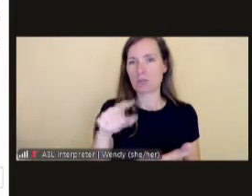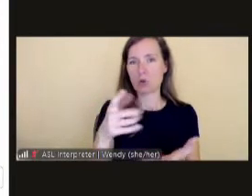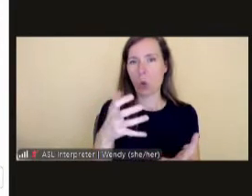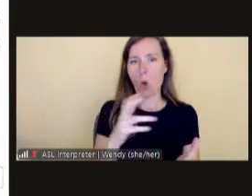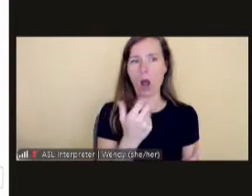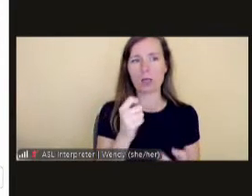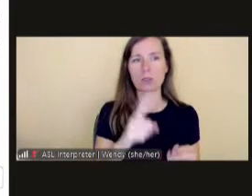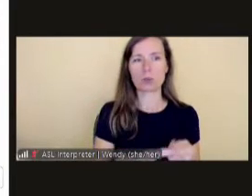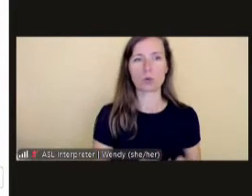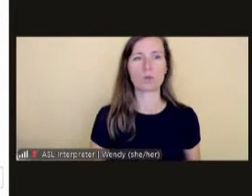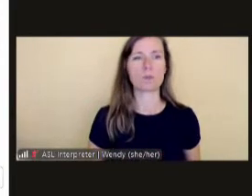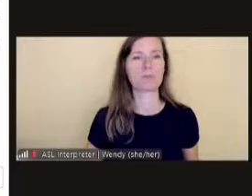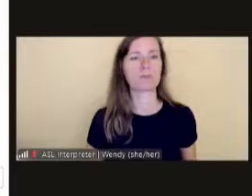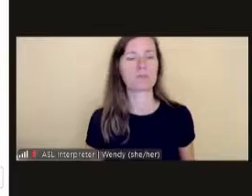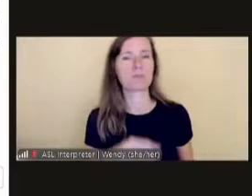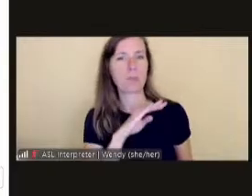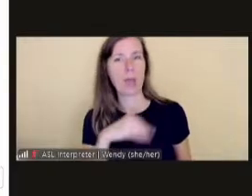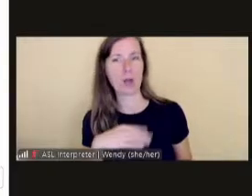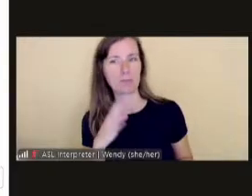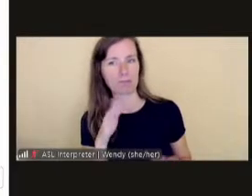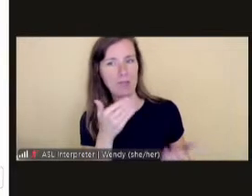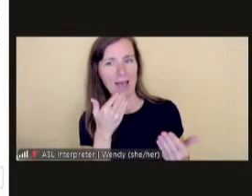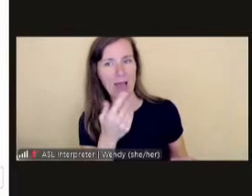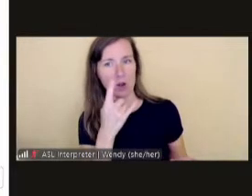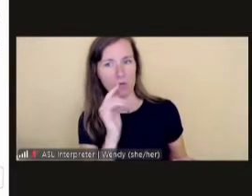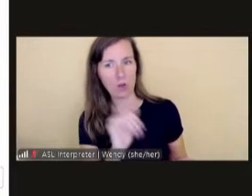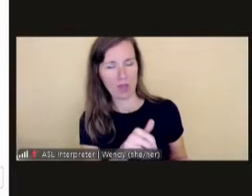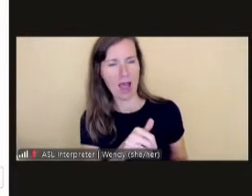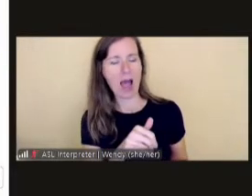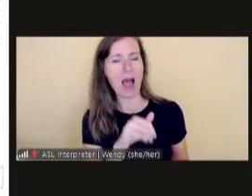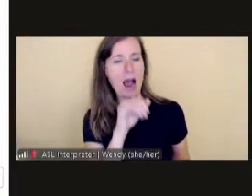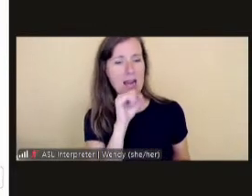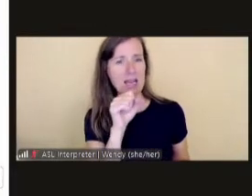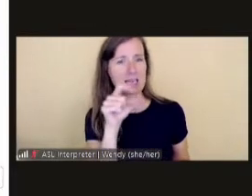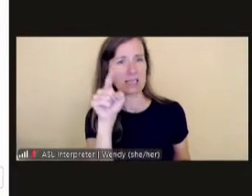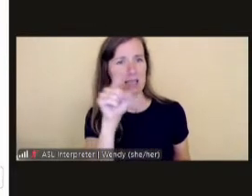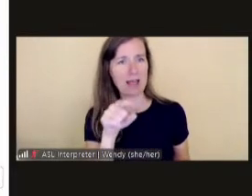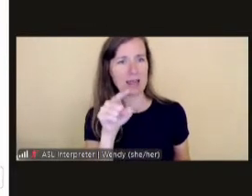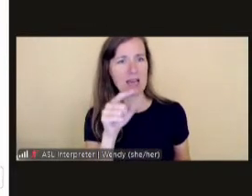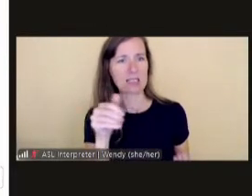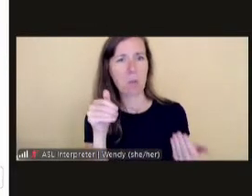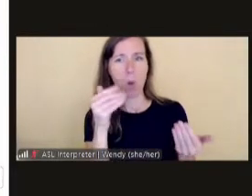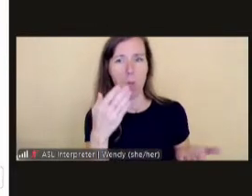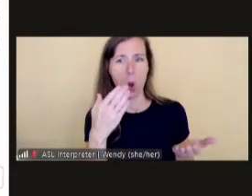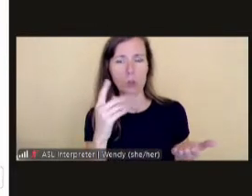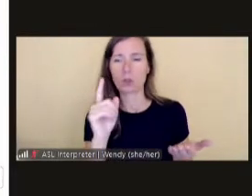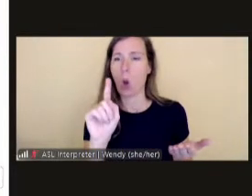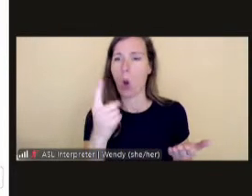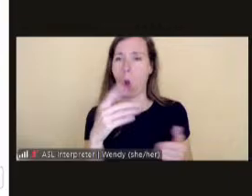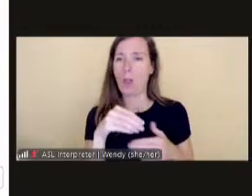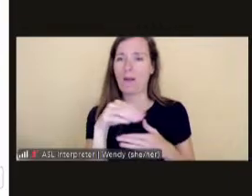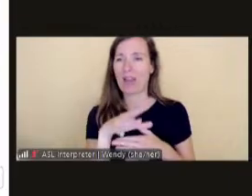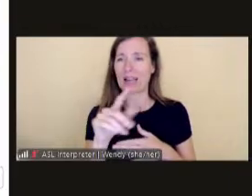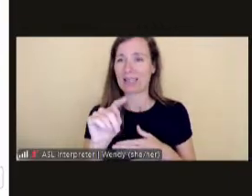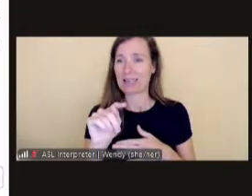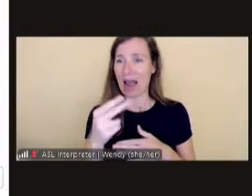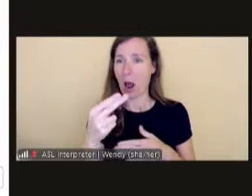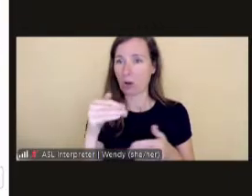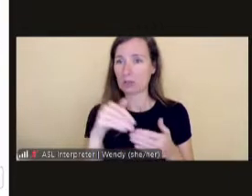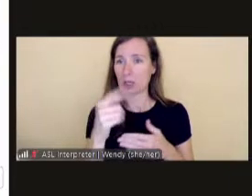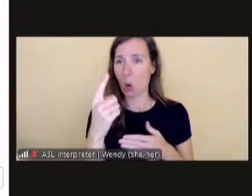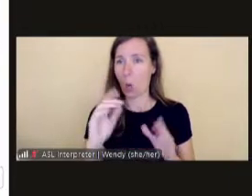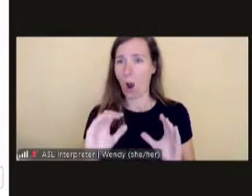Thank you for that. Is this proposal only affecting the townhouses in the one pod